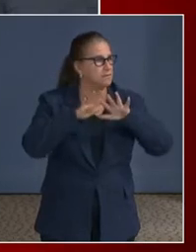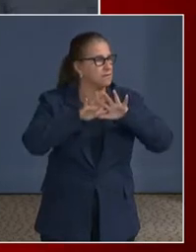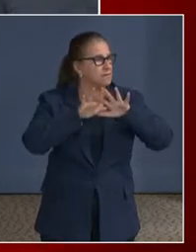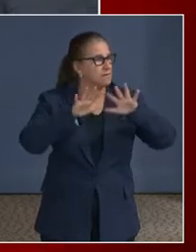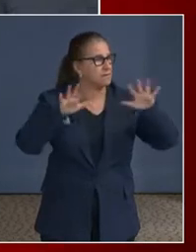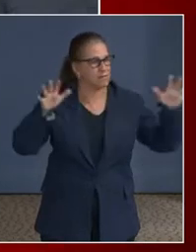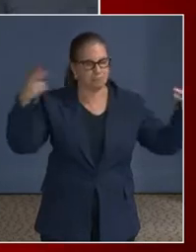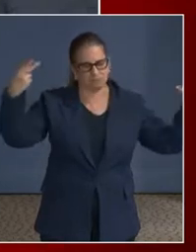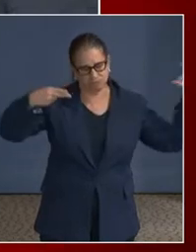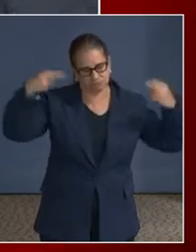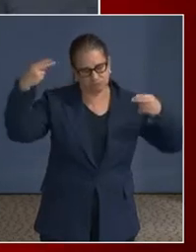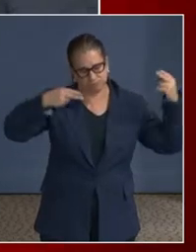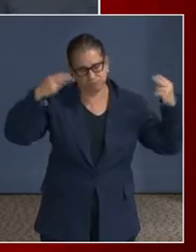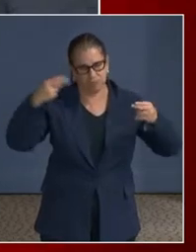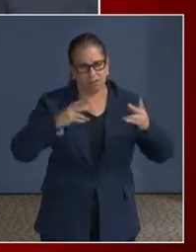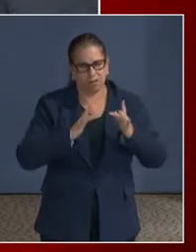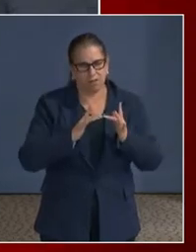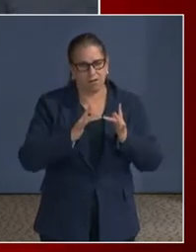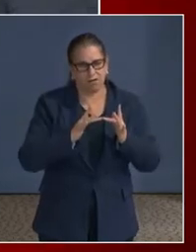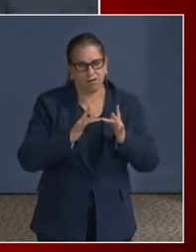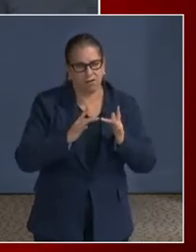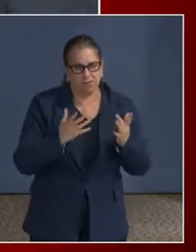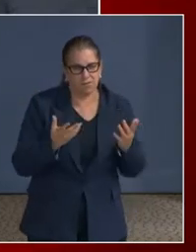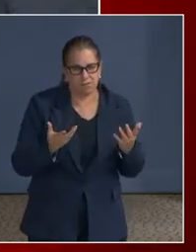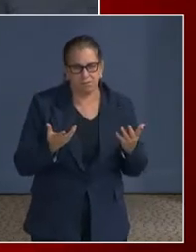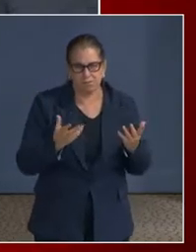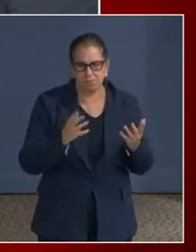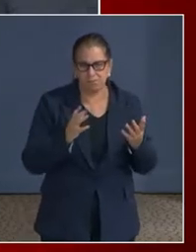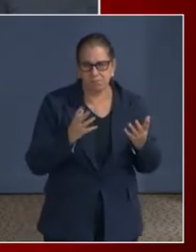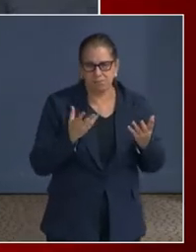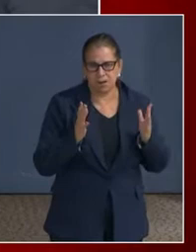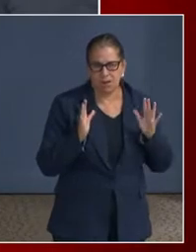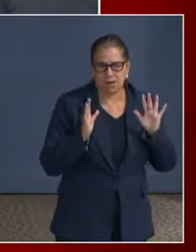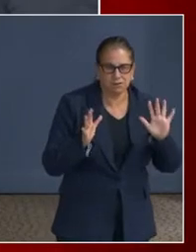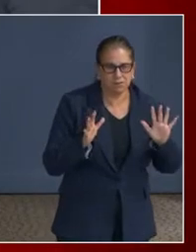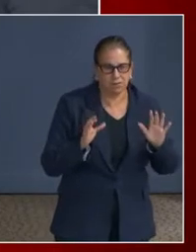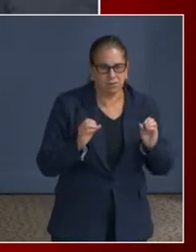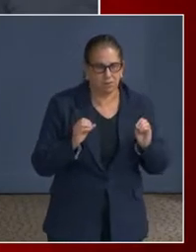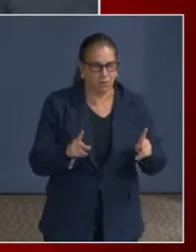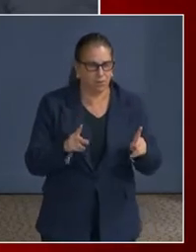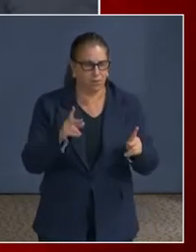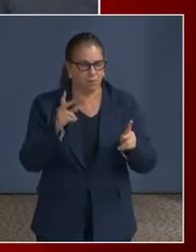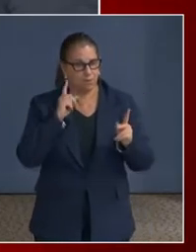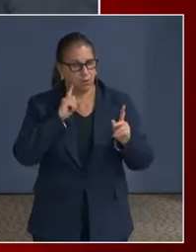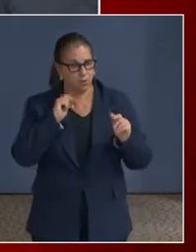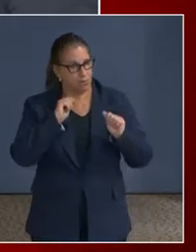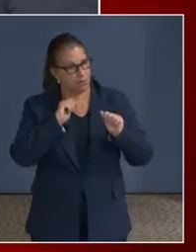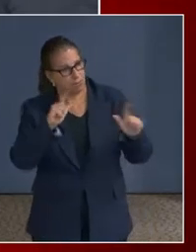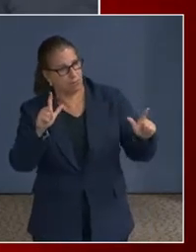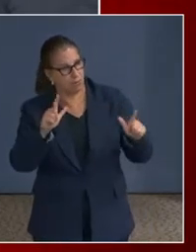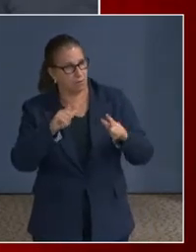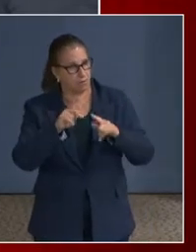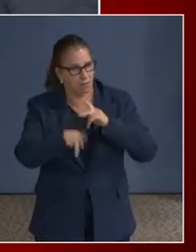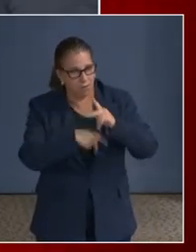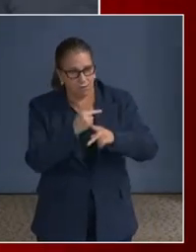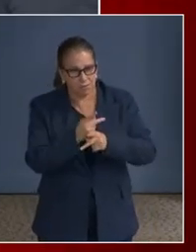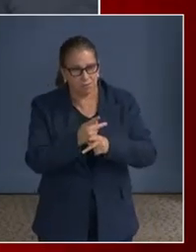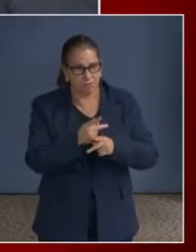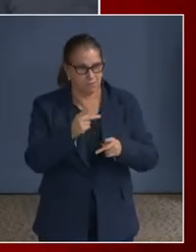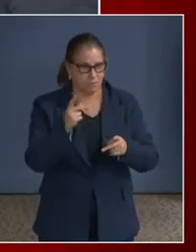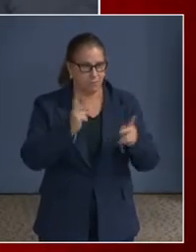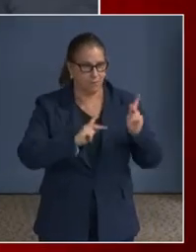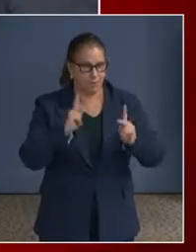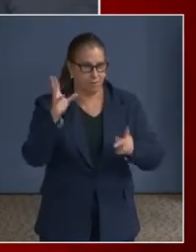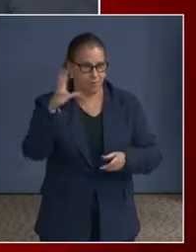stakeholder, as we all have a role in maternal and infant health, the opportunity to engage. So we will still have the same main stage discussions that start on